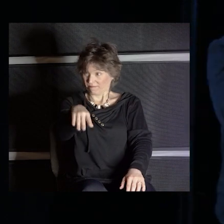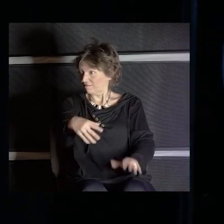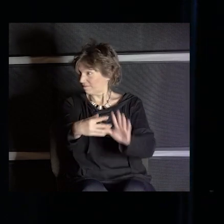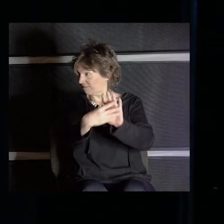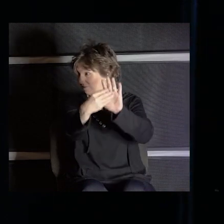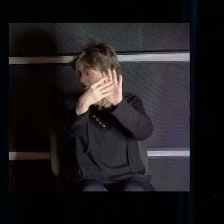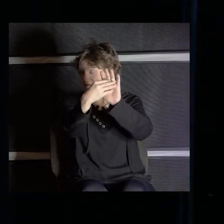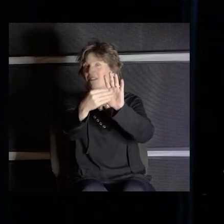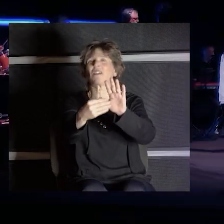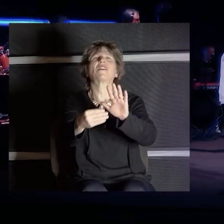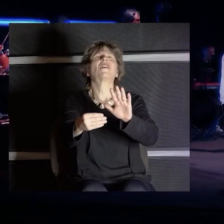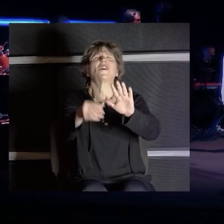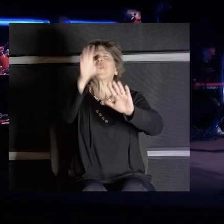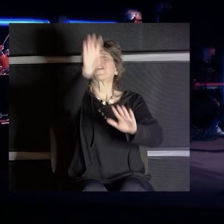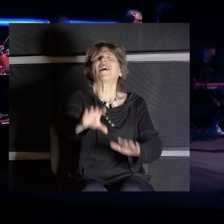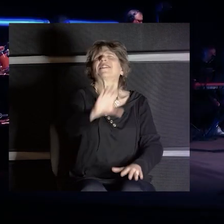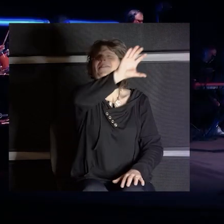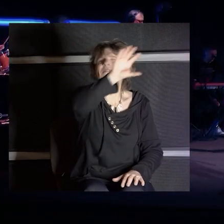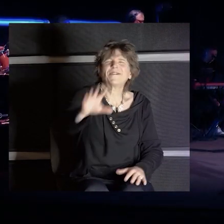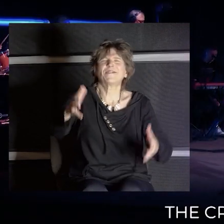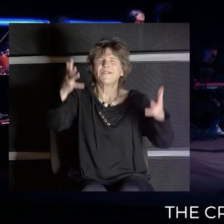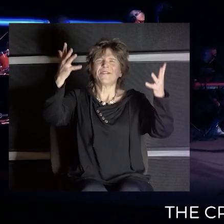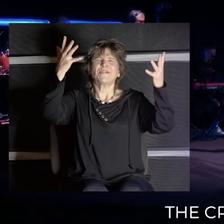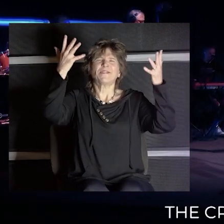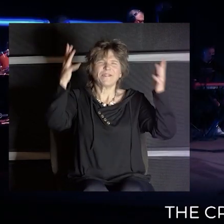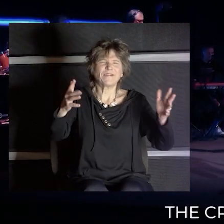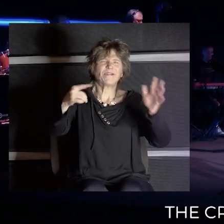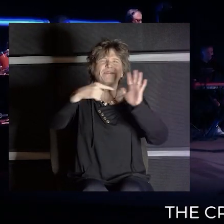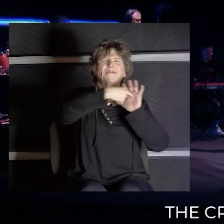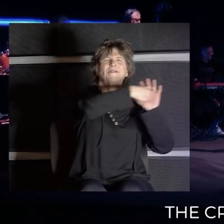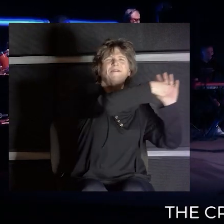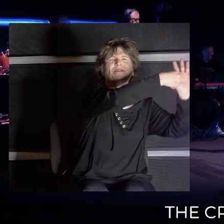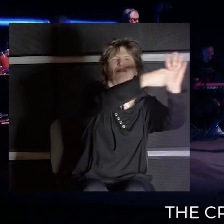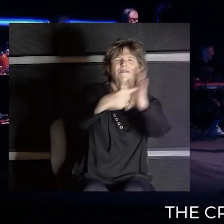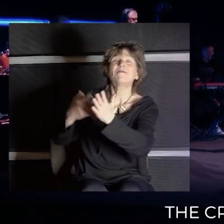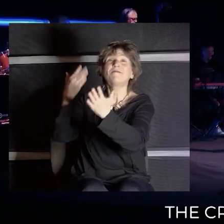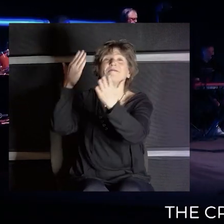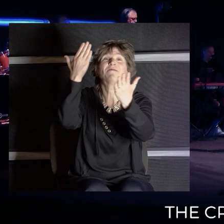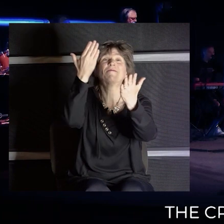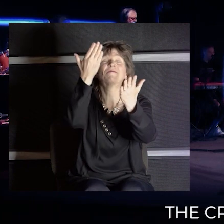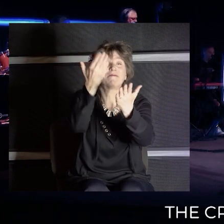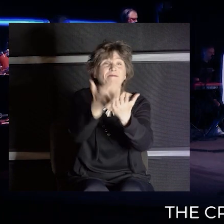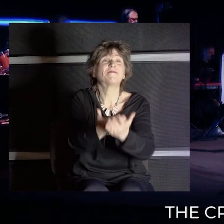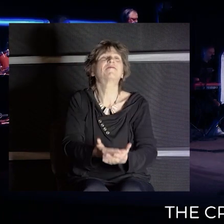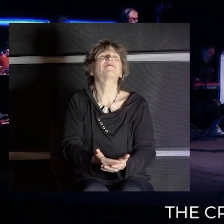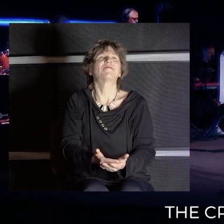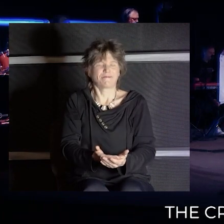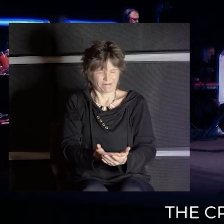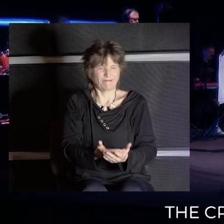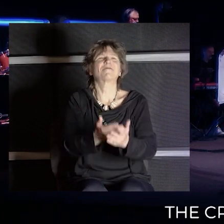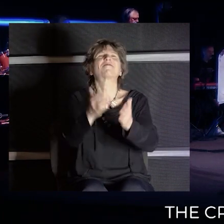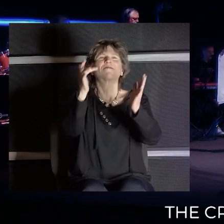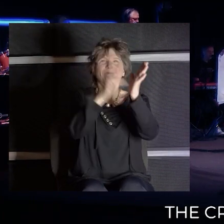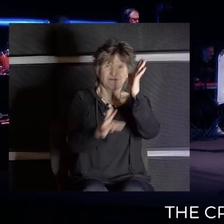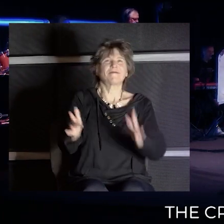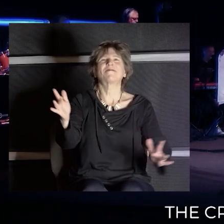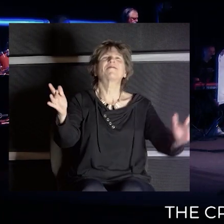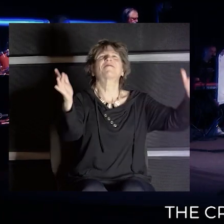Come on, let's sing that again. The cross has the final word.